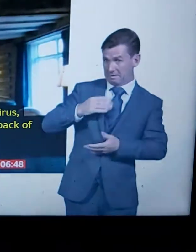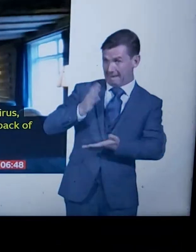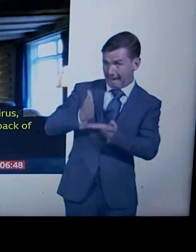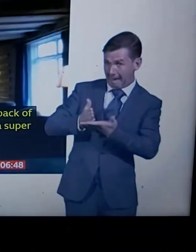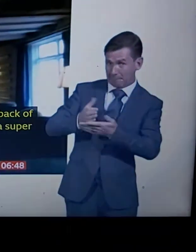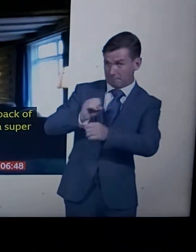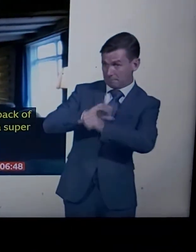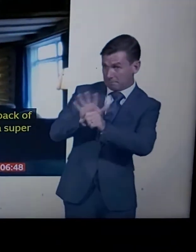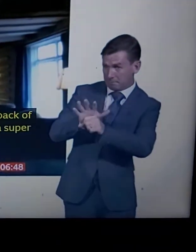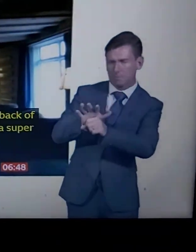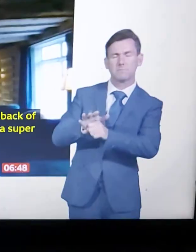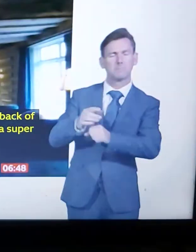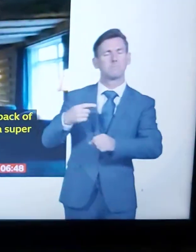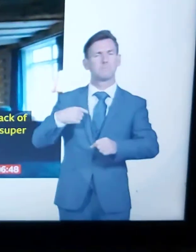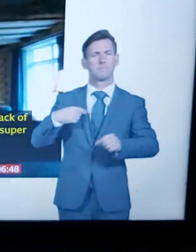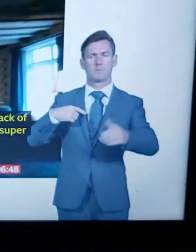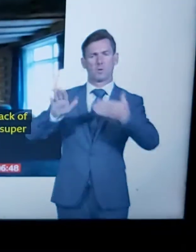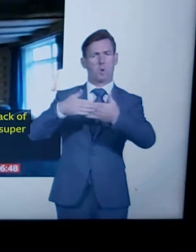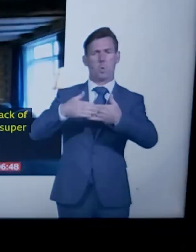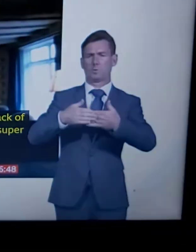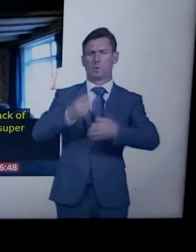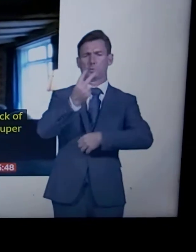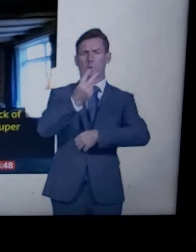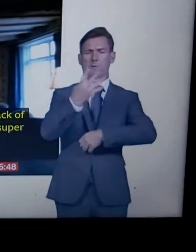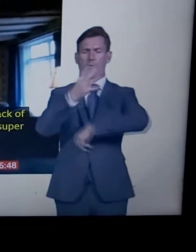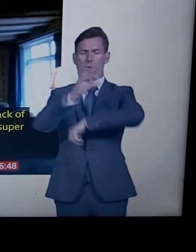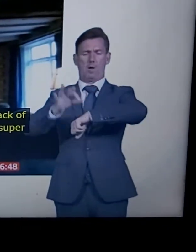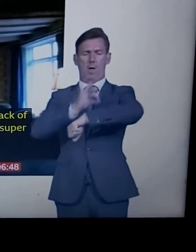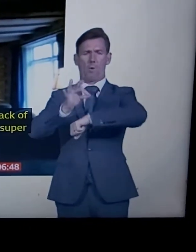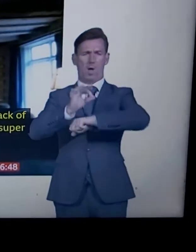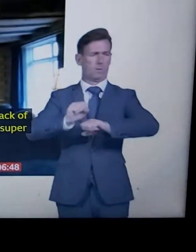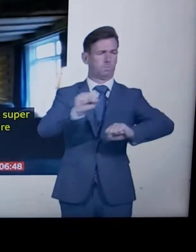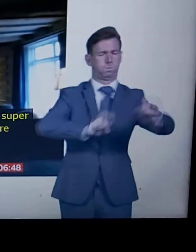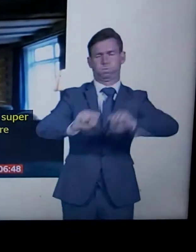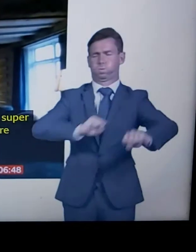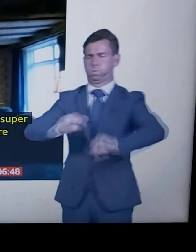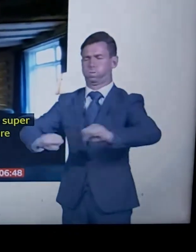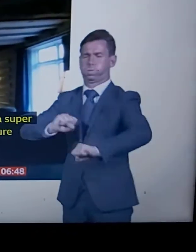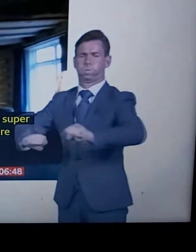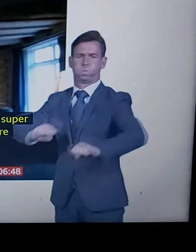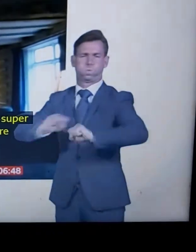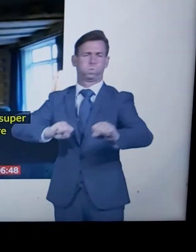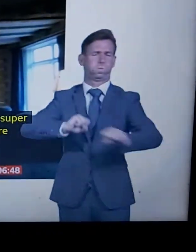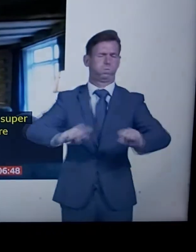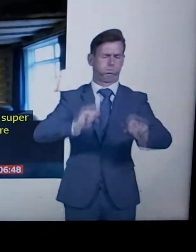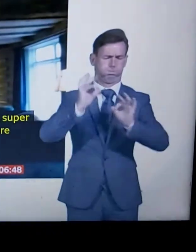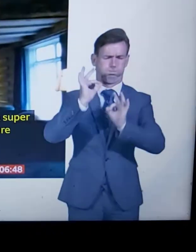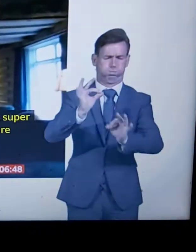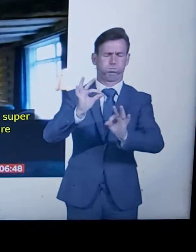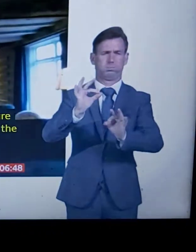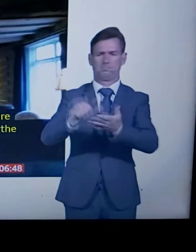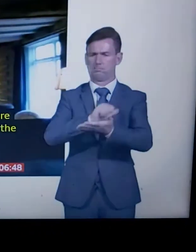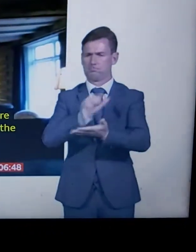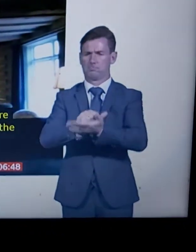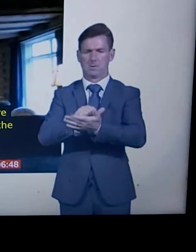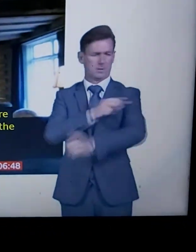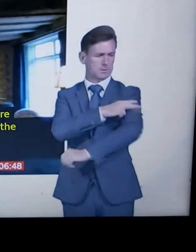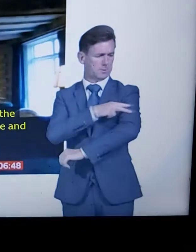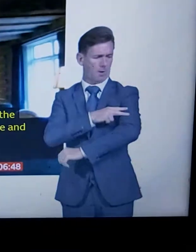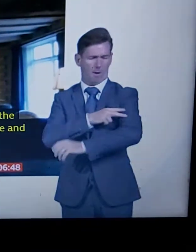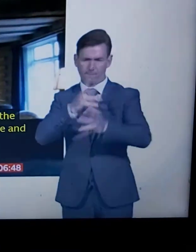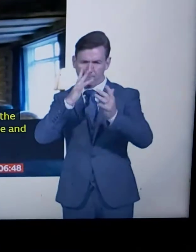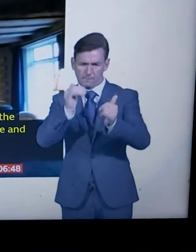can, whatever the guidance suggests, whatever the advice is to make sure that we can reopen again as quickly as possible. I mean, we're expected